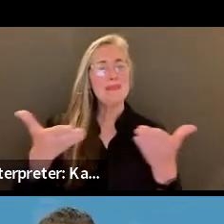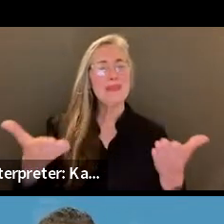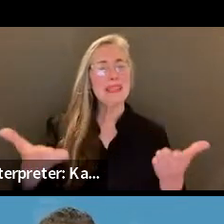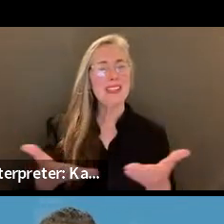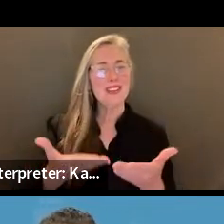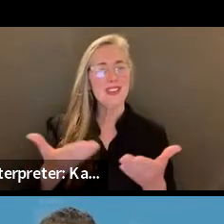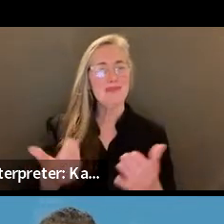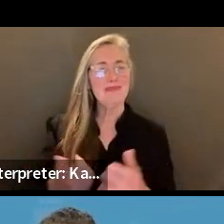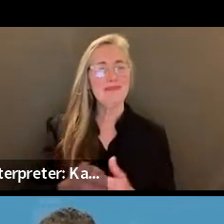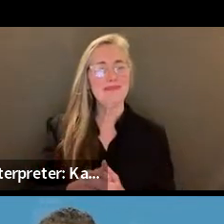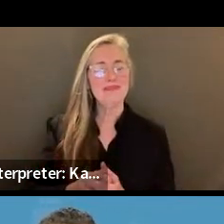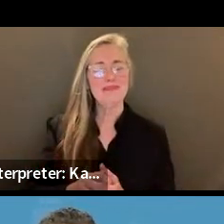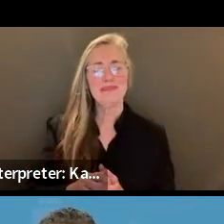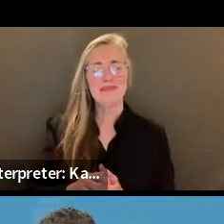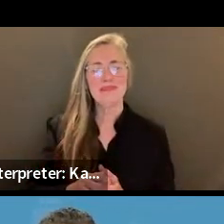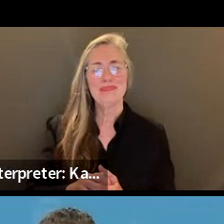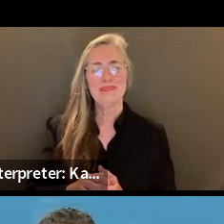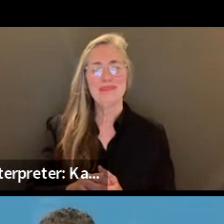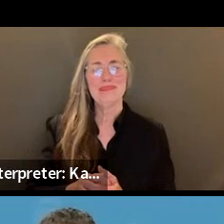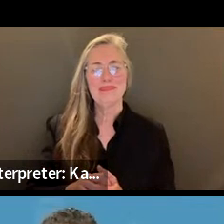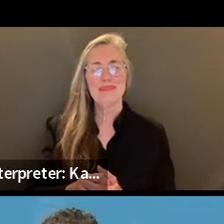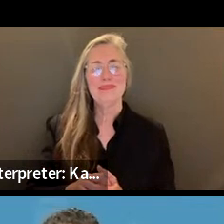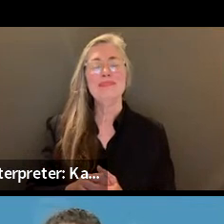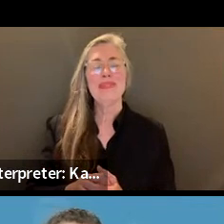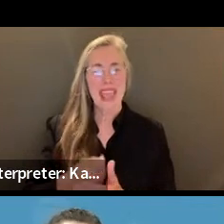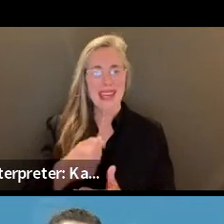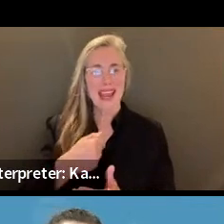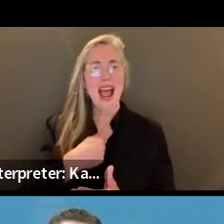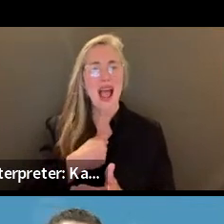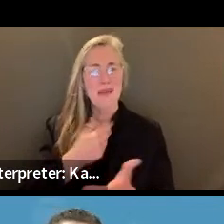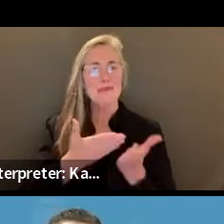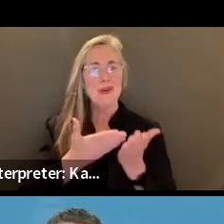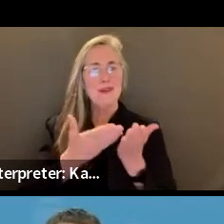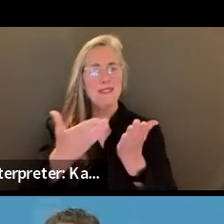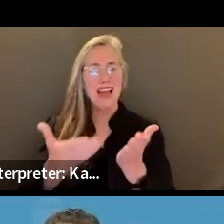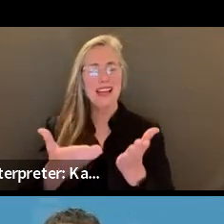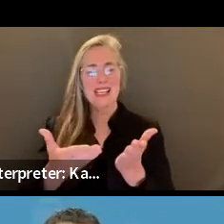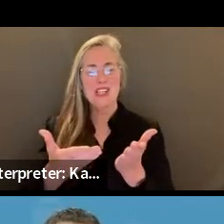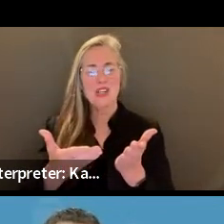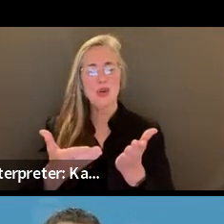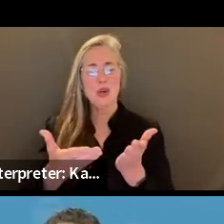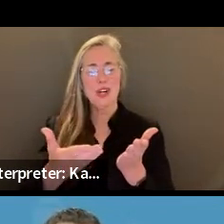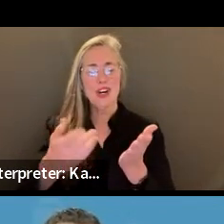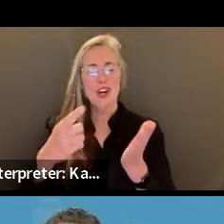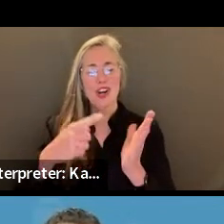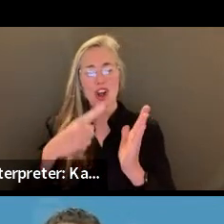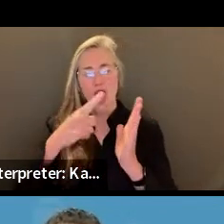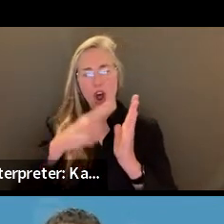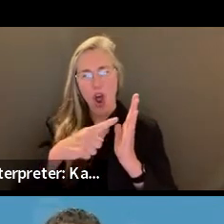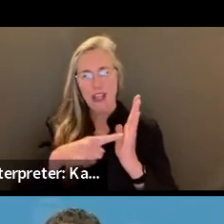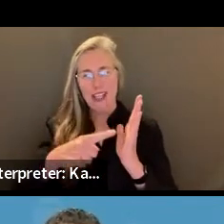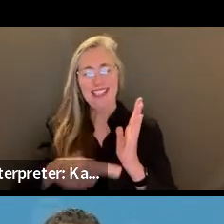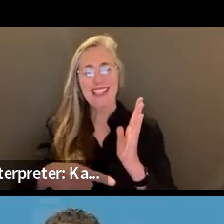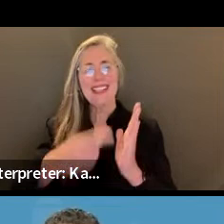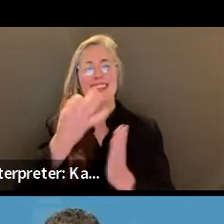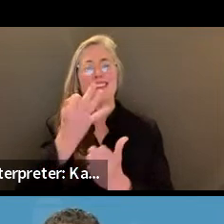as Mrs. Hernandez noted, I'm here to provide you your audited financial statements as of June 30th,